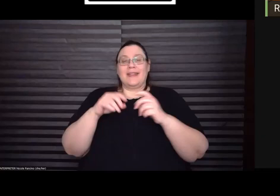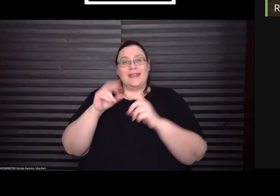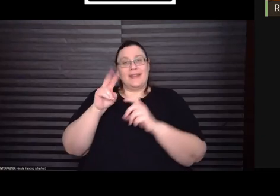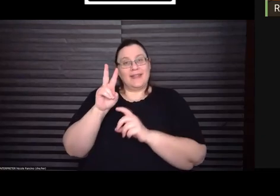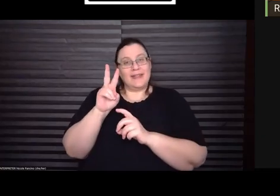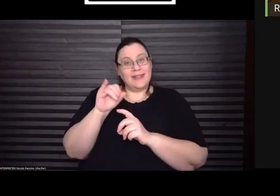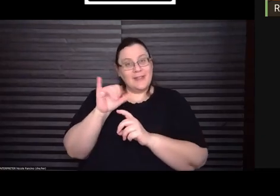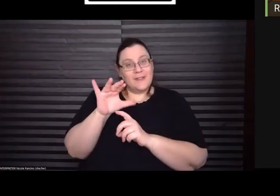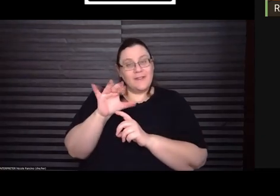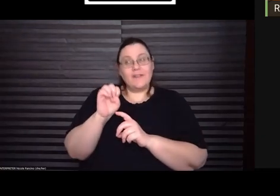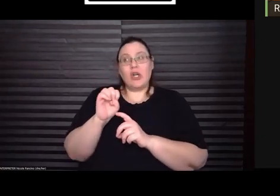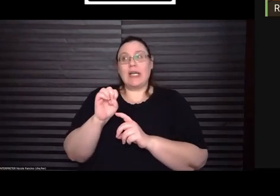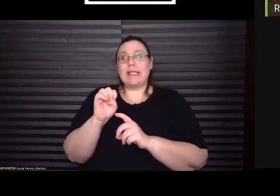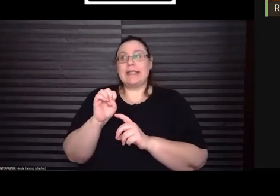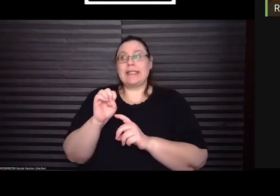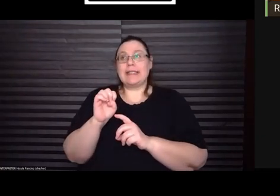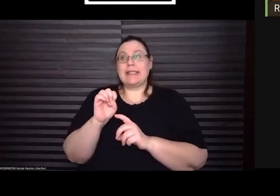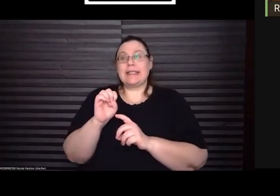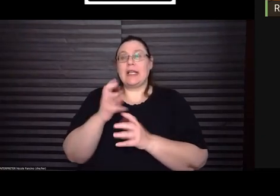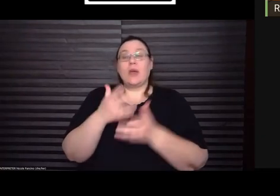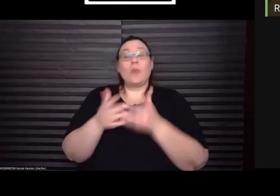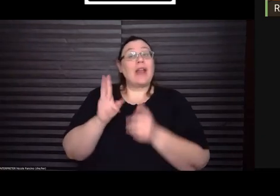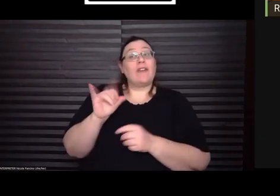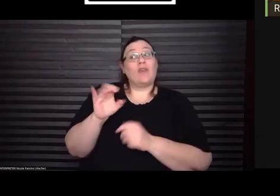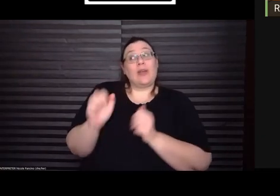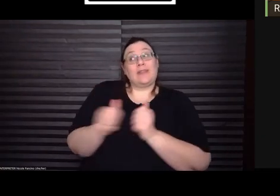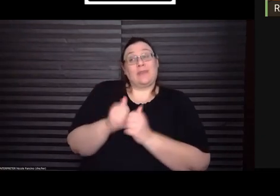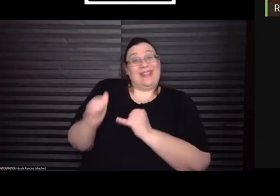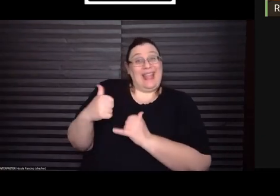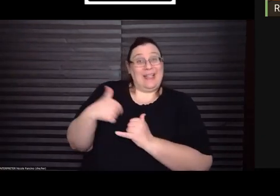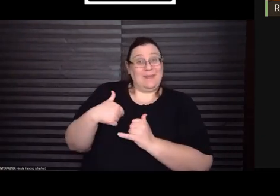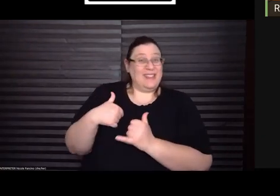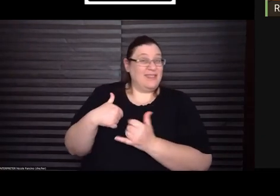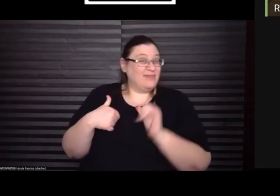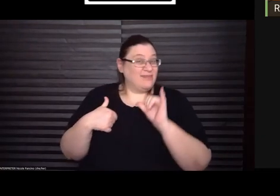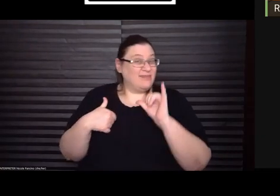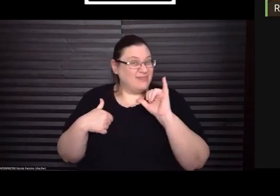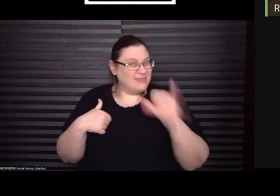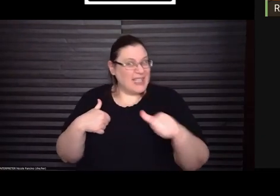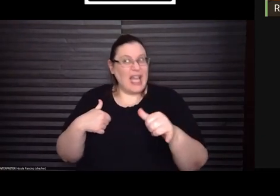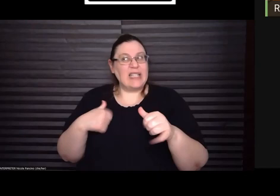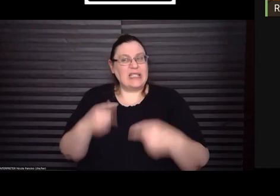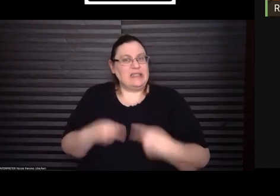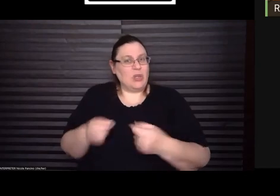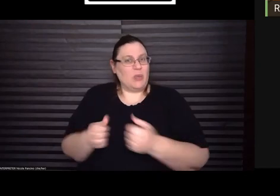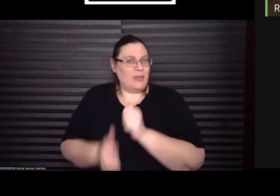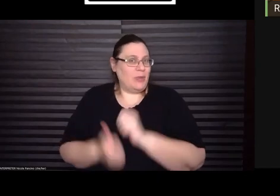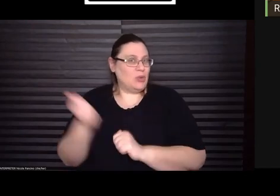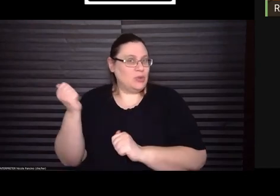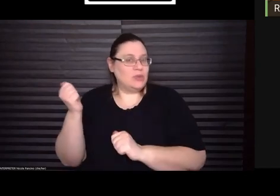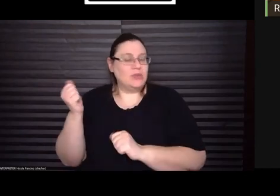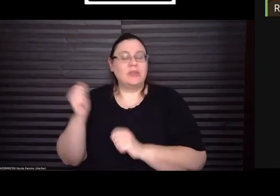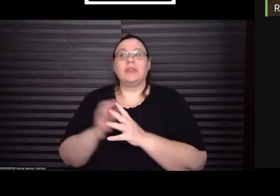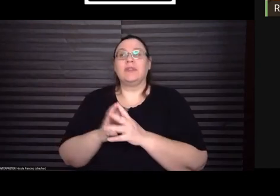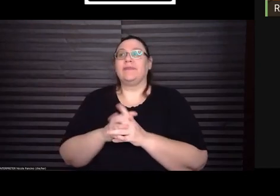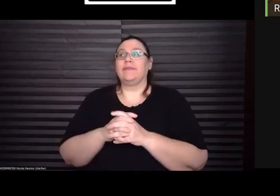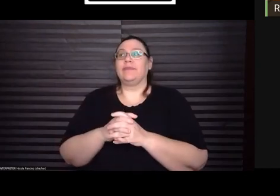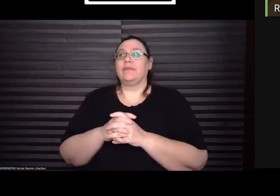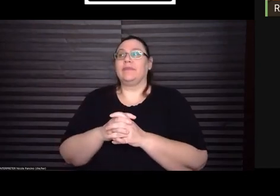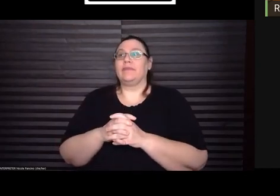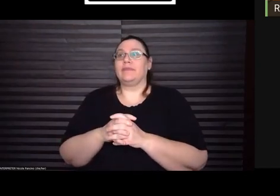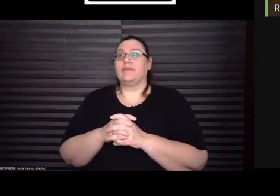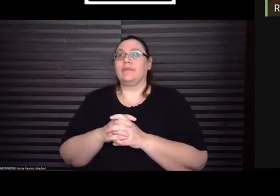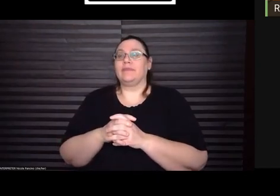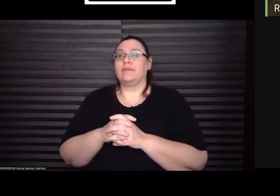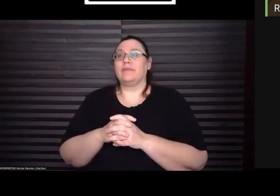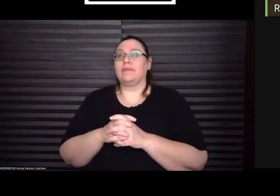it's the voice that is, you know, whatever voice is closest to me, you know, is the one that I have trouble with. And